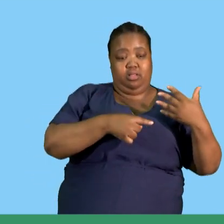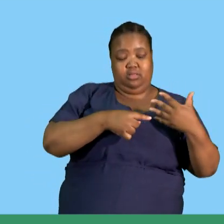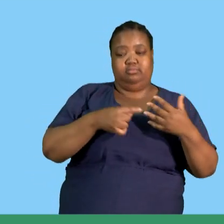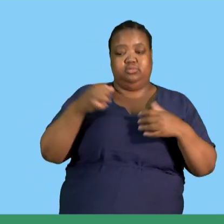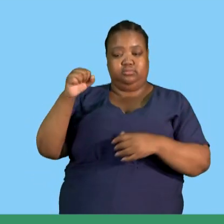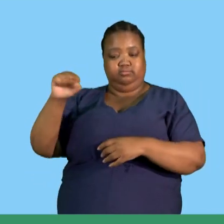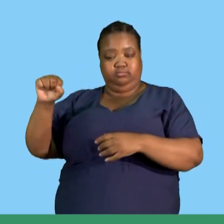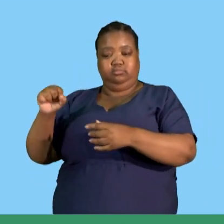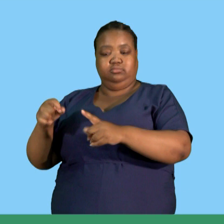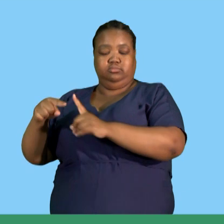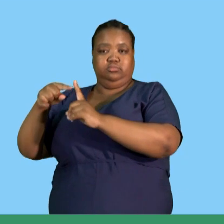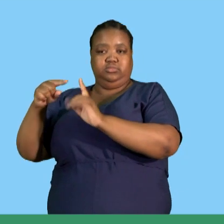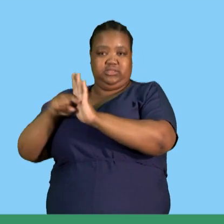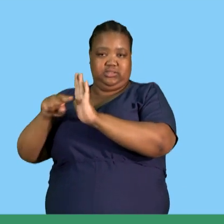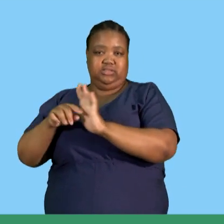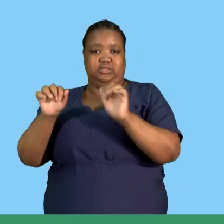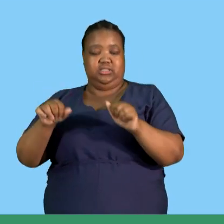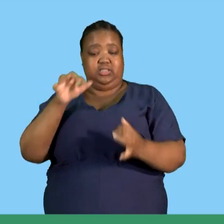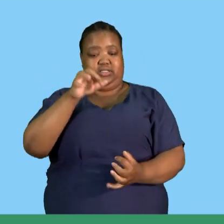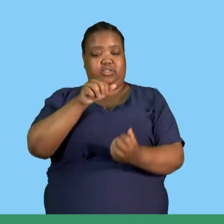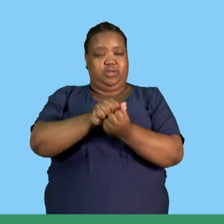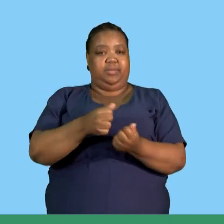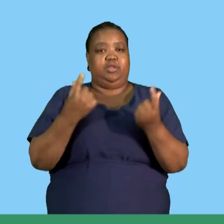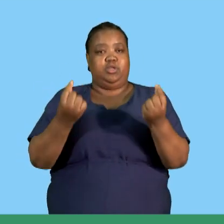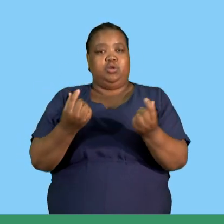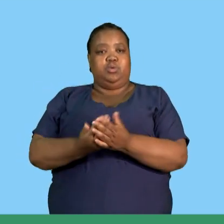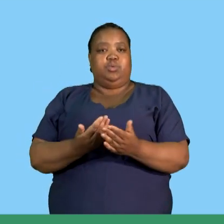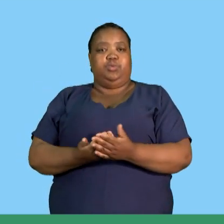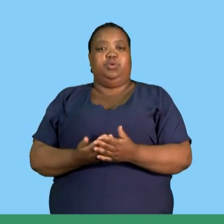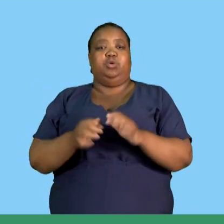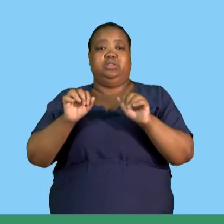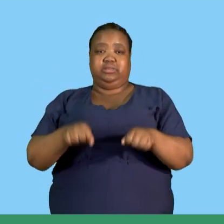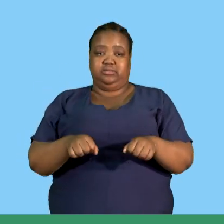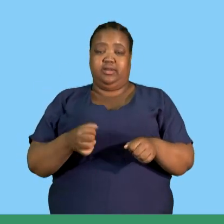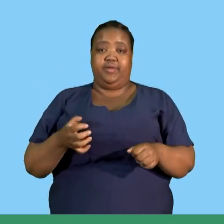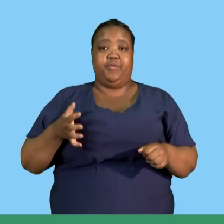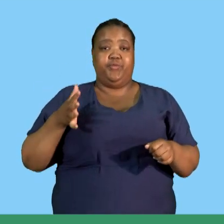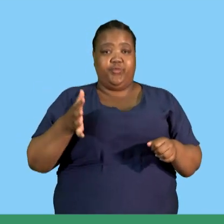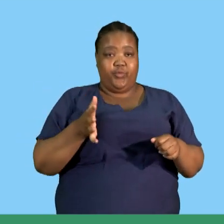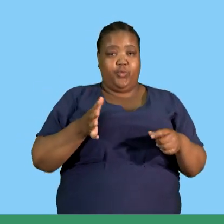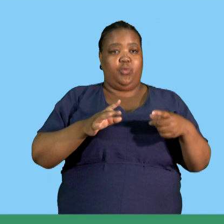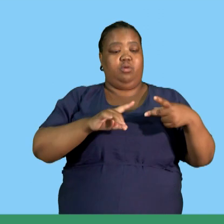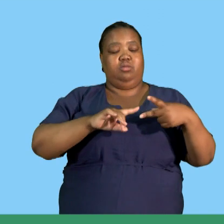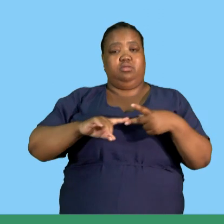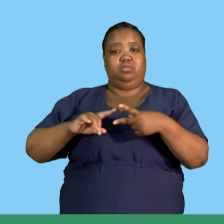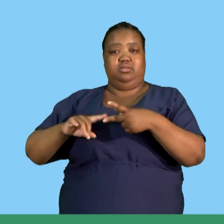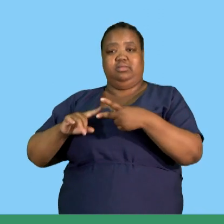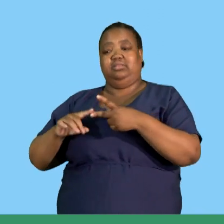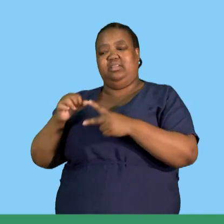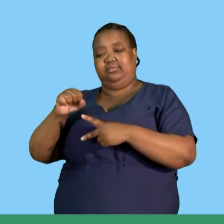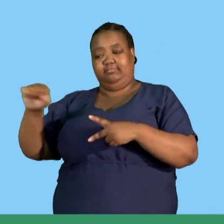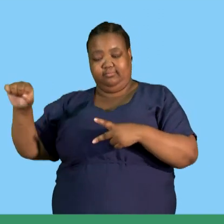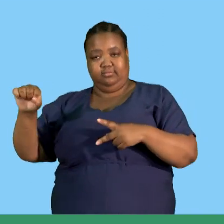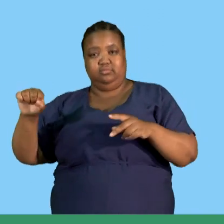particular idea. So it provides what? A visual summary because they can see that these are the forces for, and then these